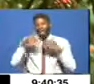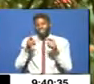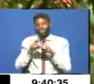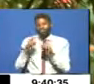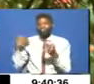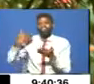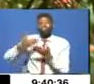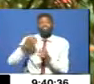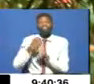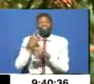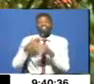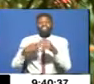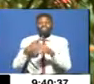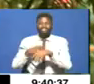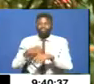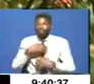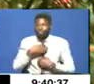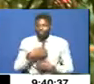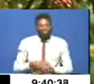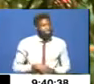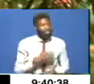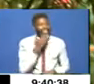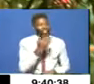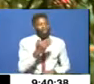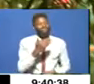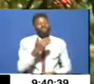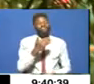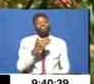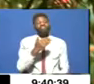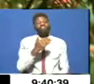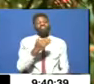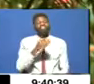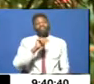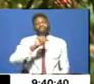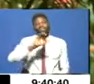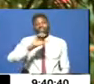tonight. Thank you, Serfine, and your team.